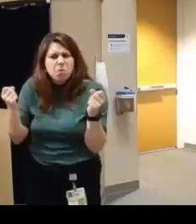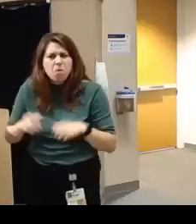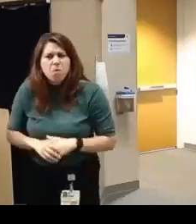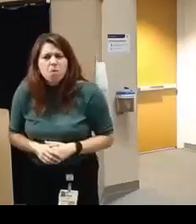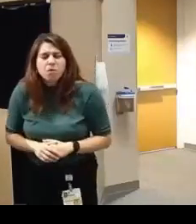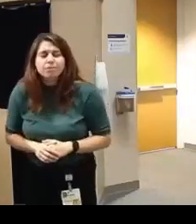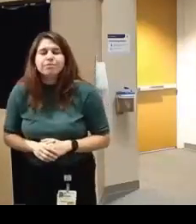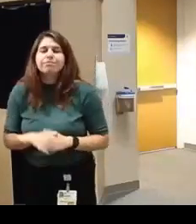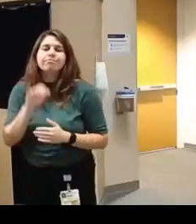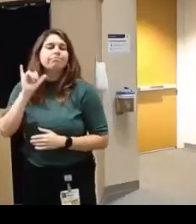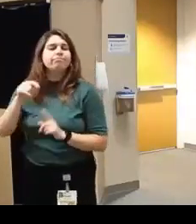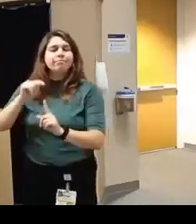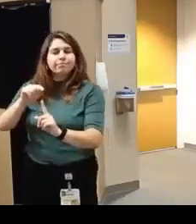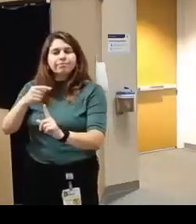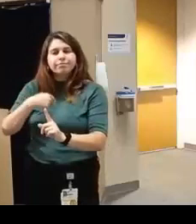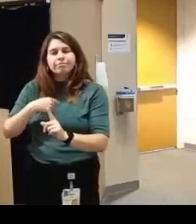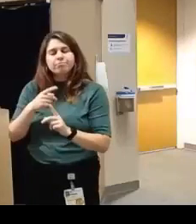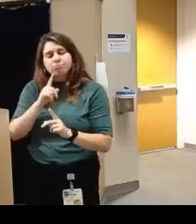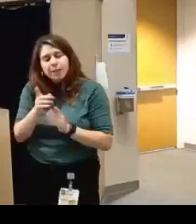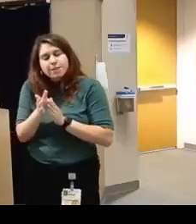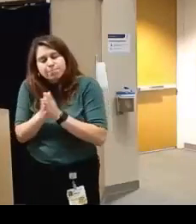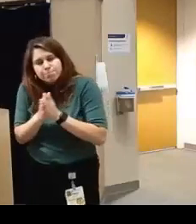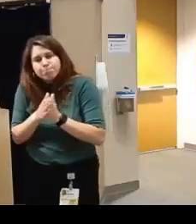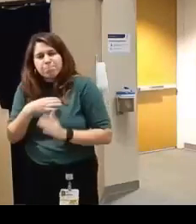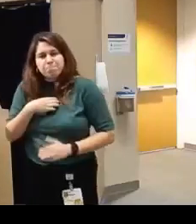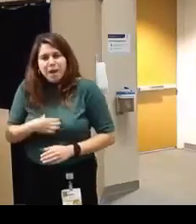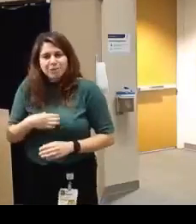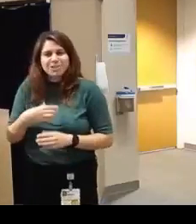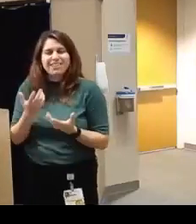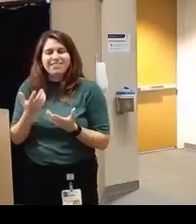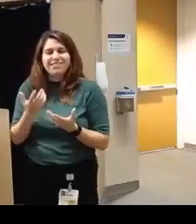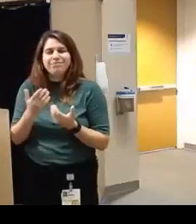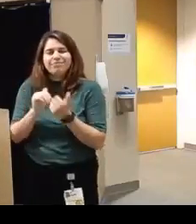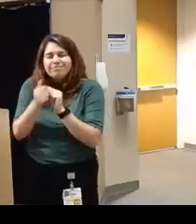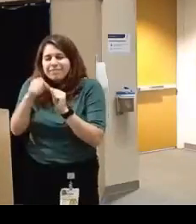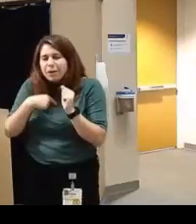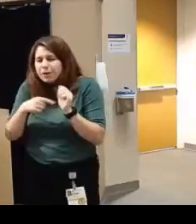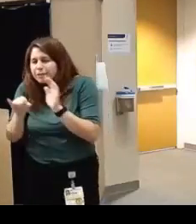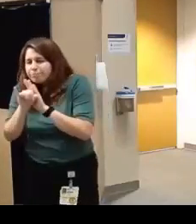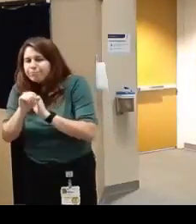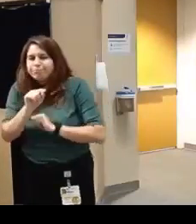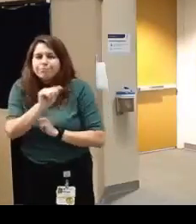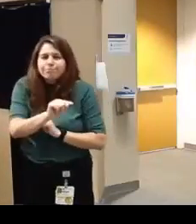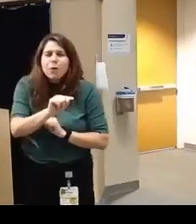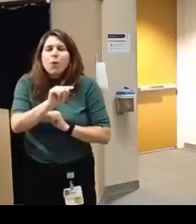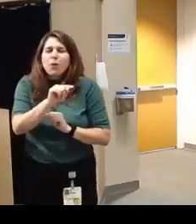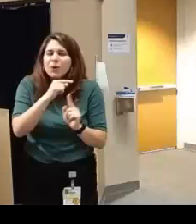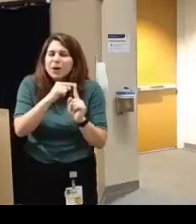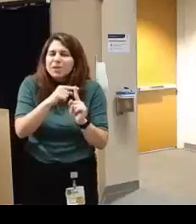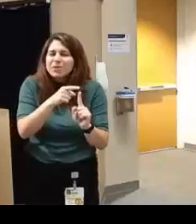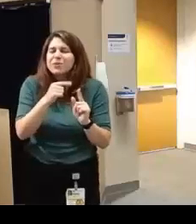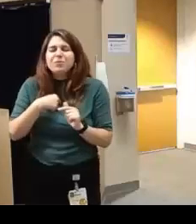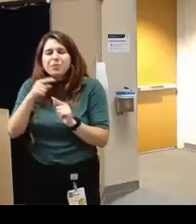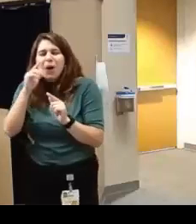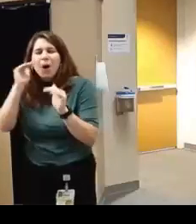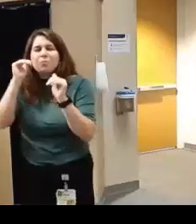so that's really what I'm most passionate about. How can we find little blips of like hope and